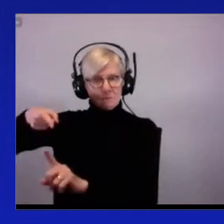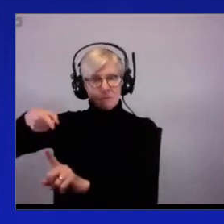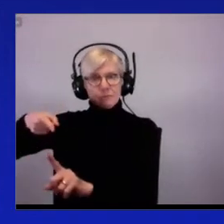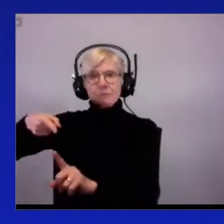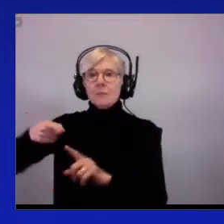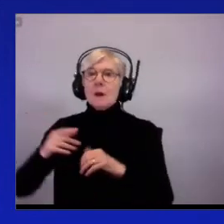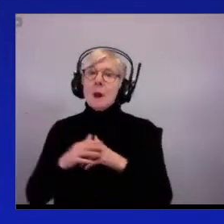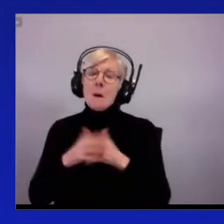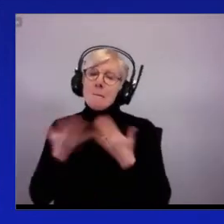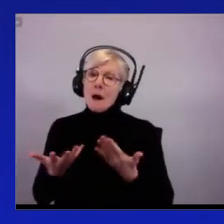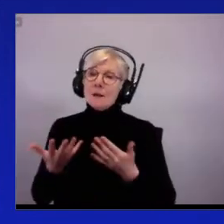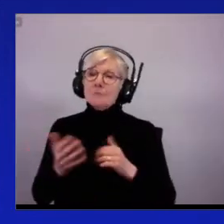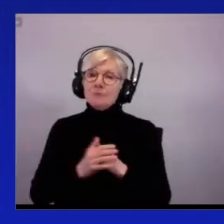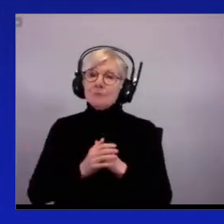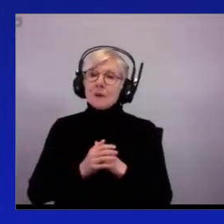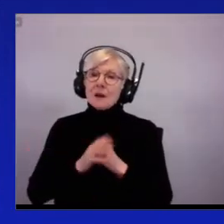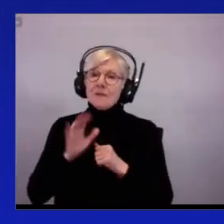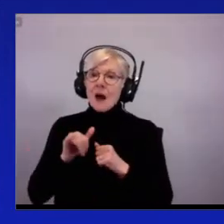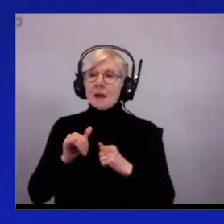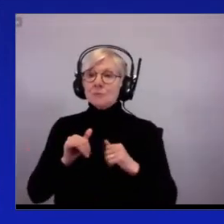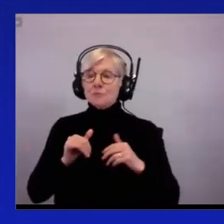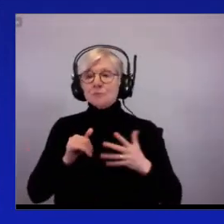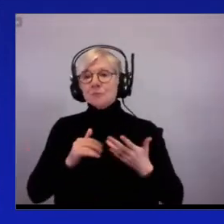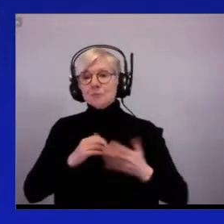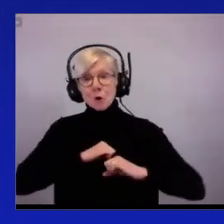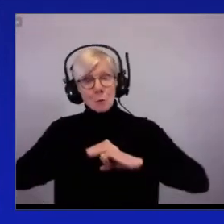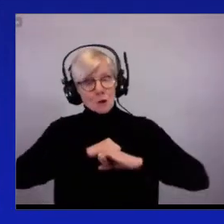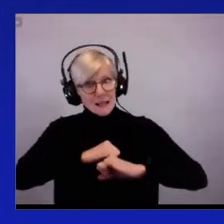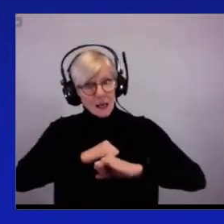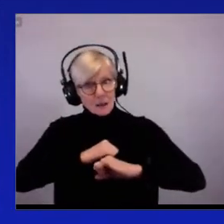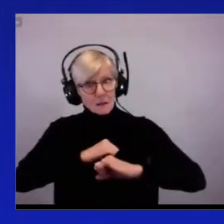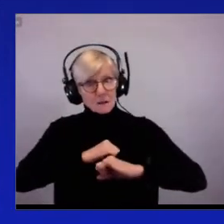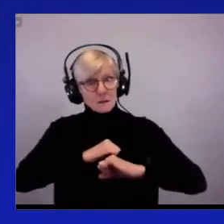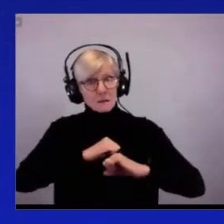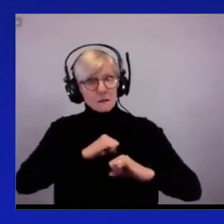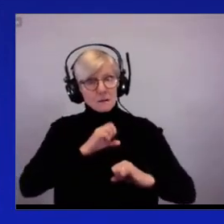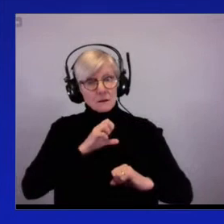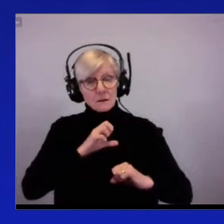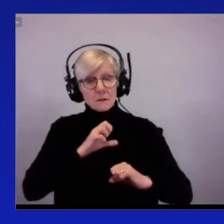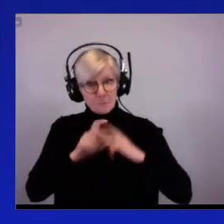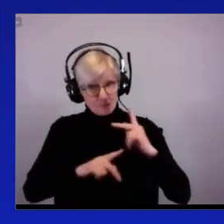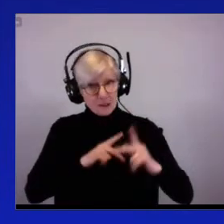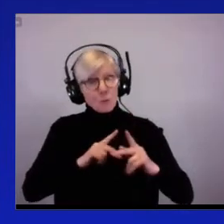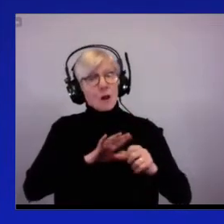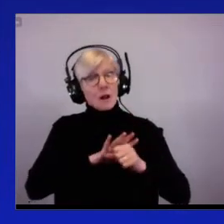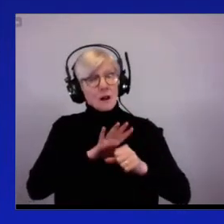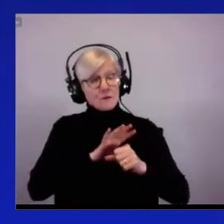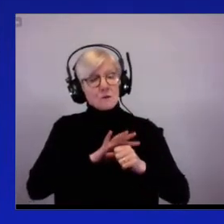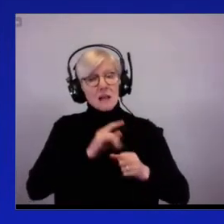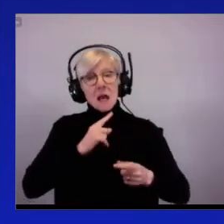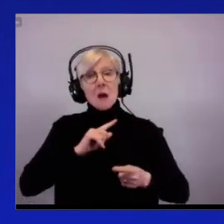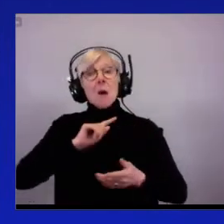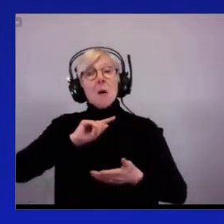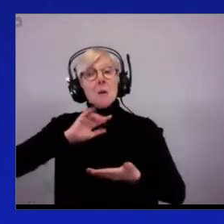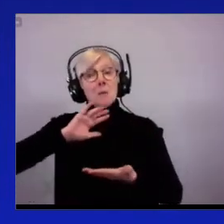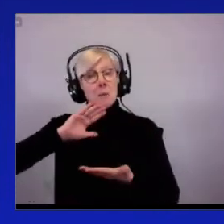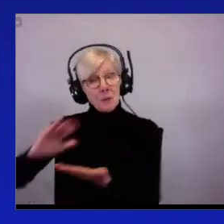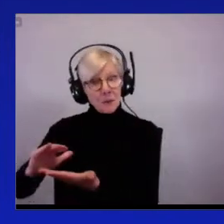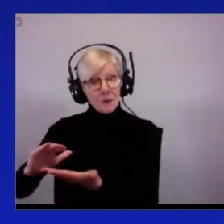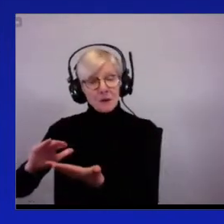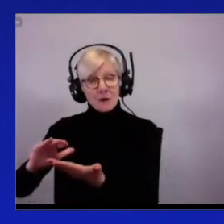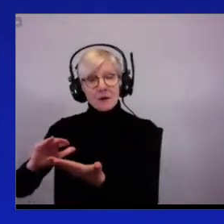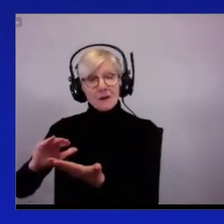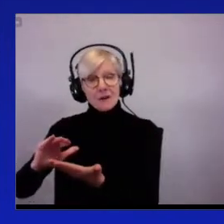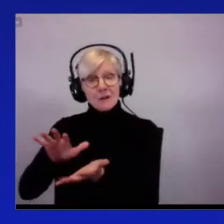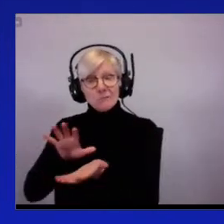that population level protection be high enough to be able to say, okay, our